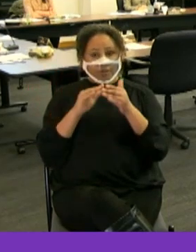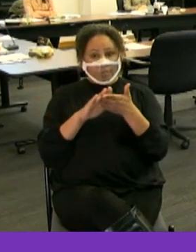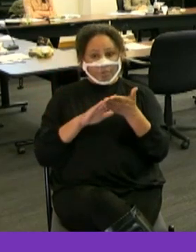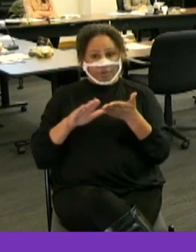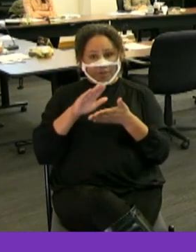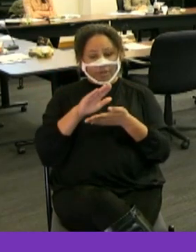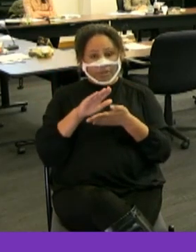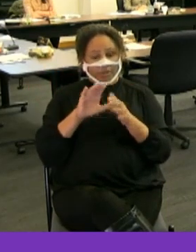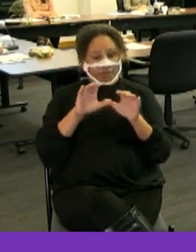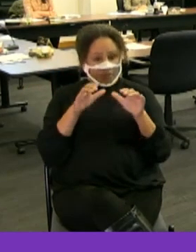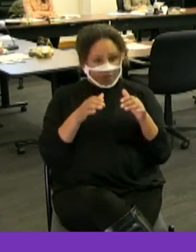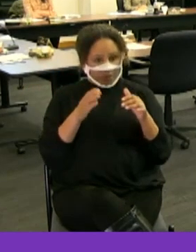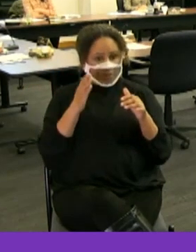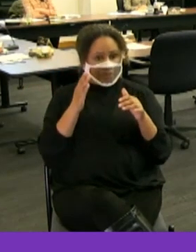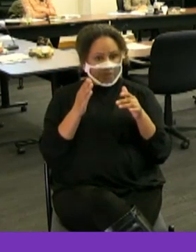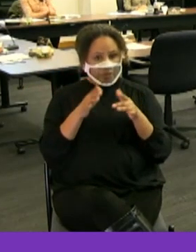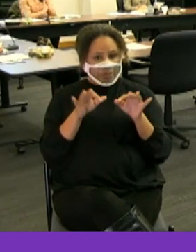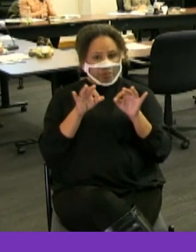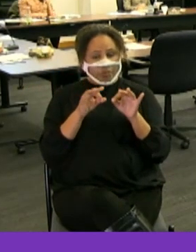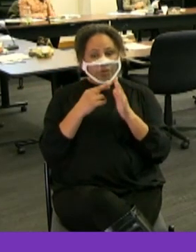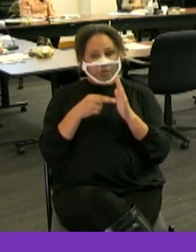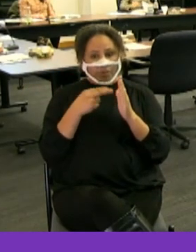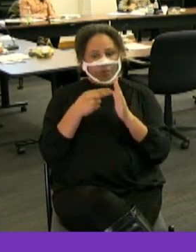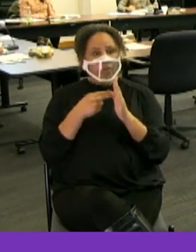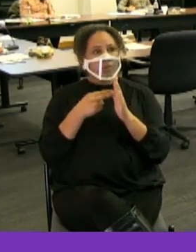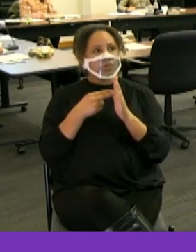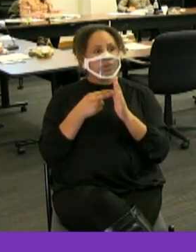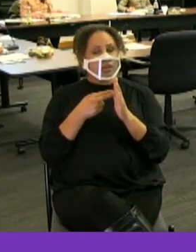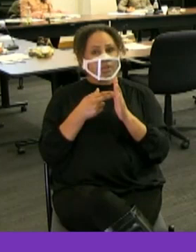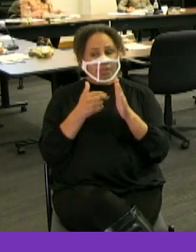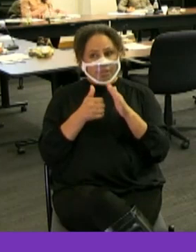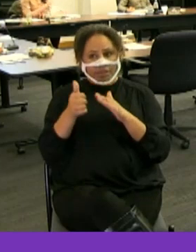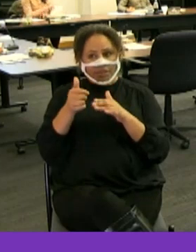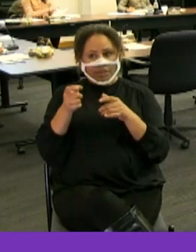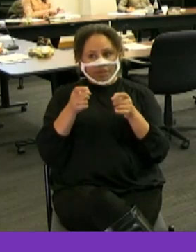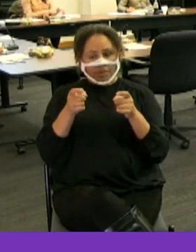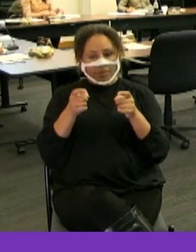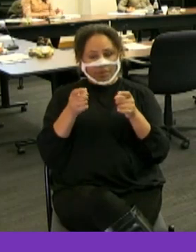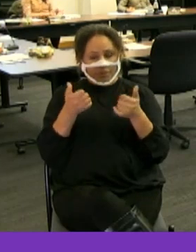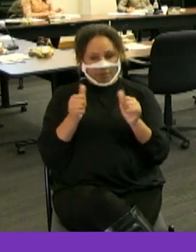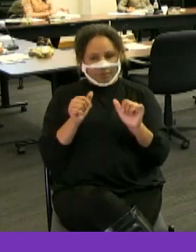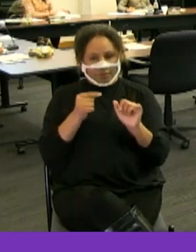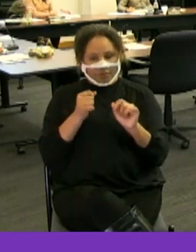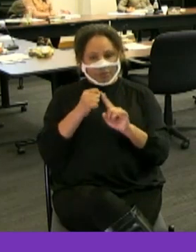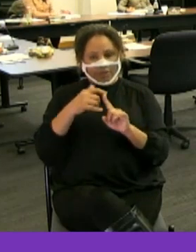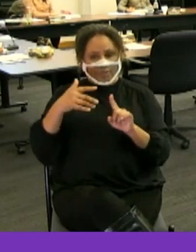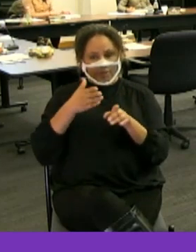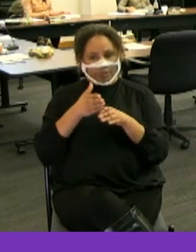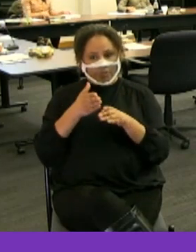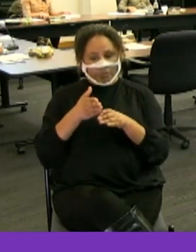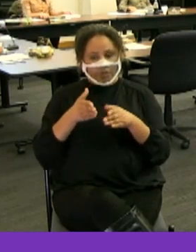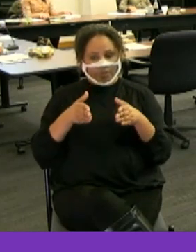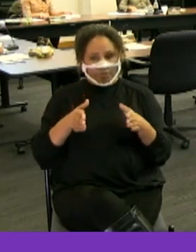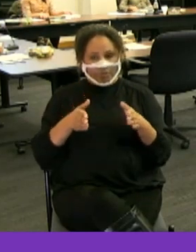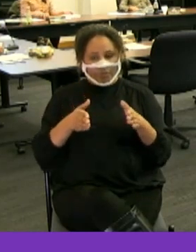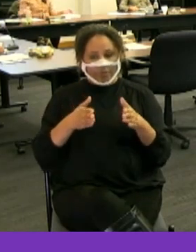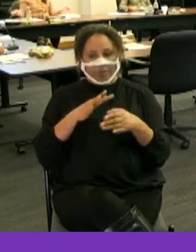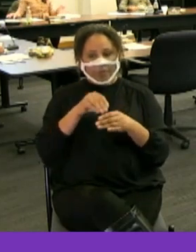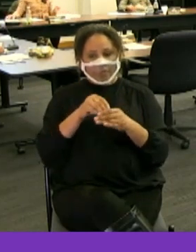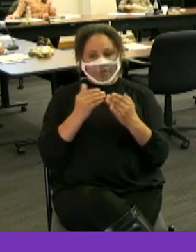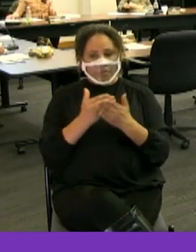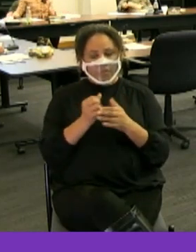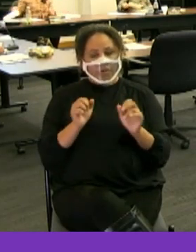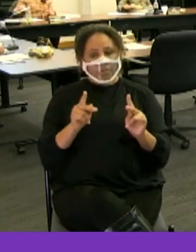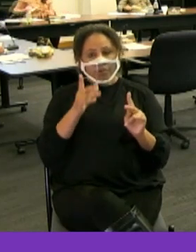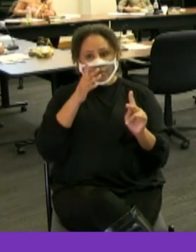college sector will play a critical role in the Biden administration's effort to expand career pathways, including new opportunities for women,